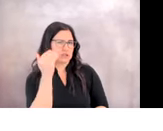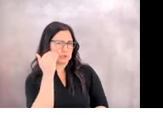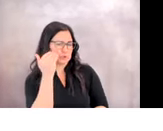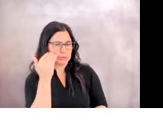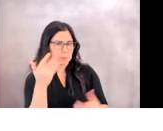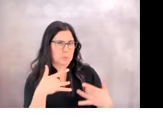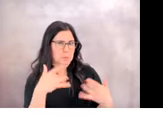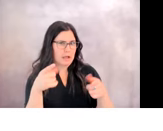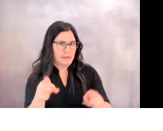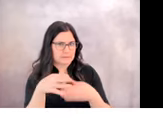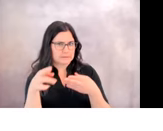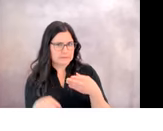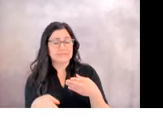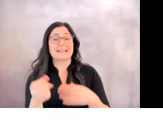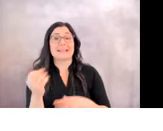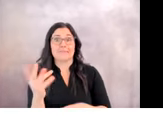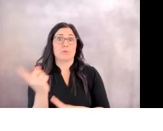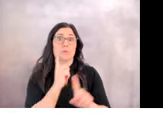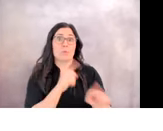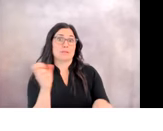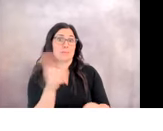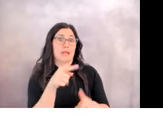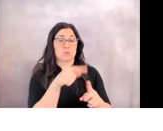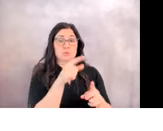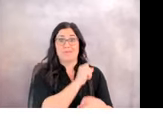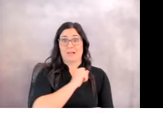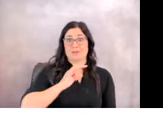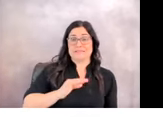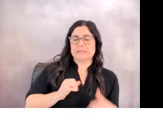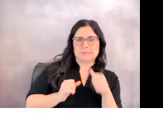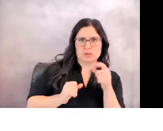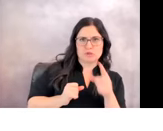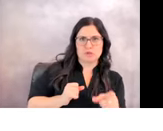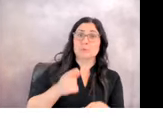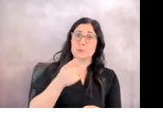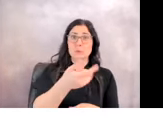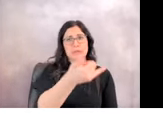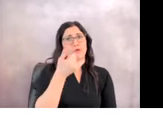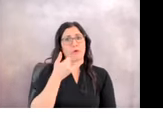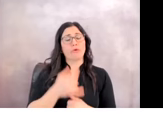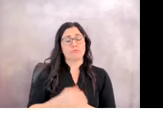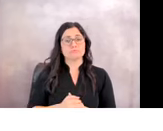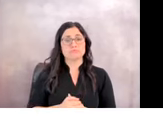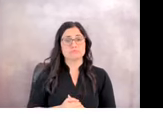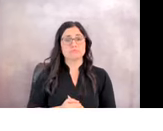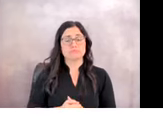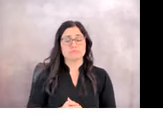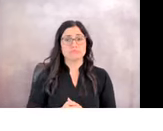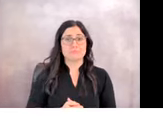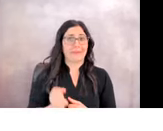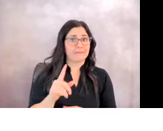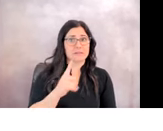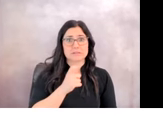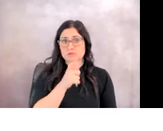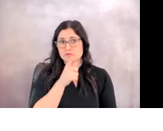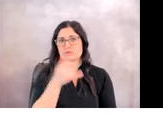end or reports back to faculty, but you can always call. I know that may not